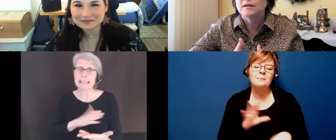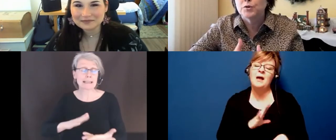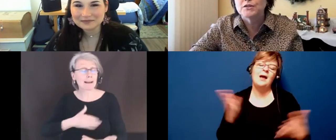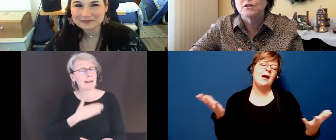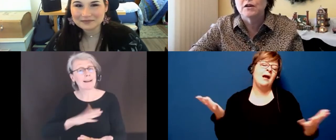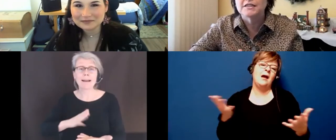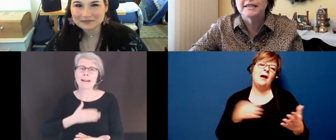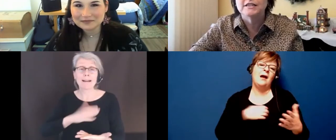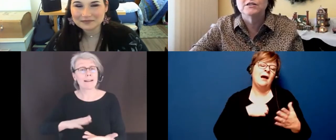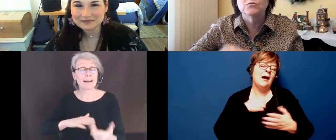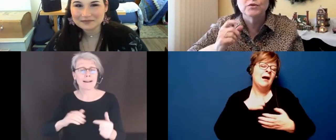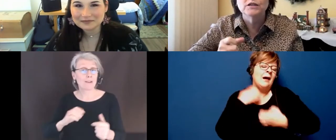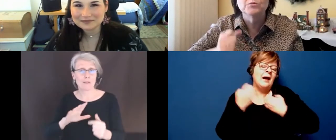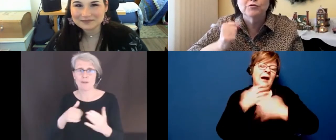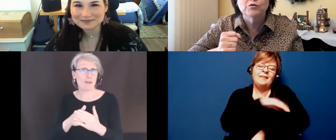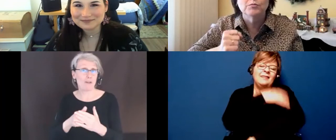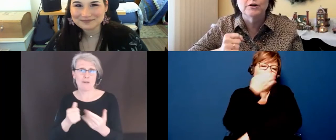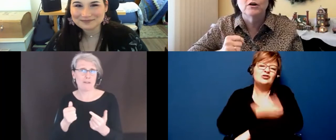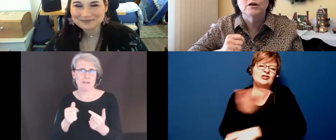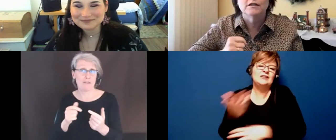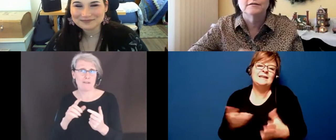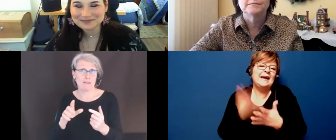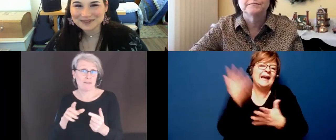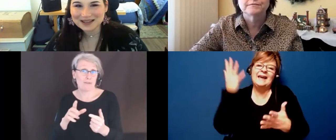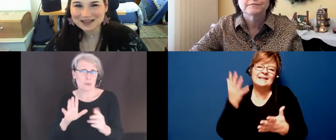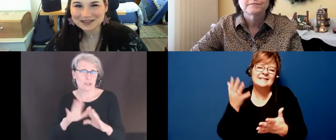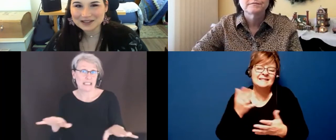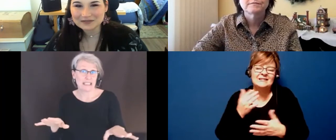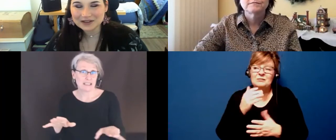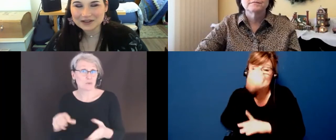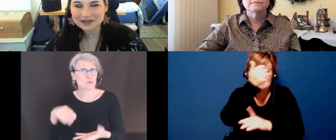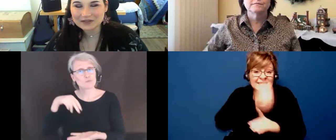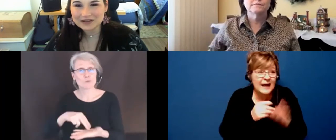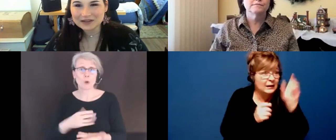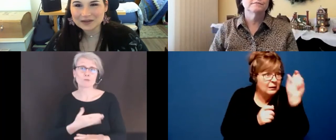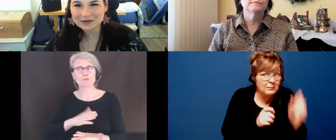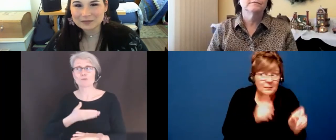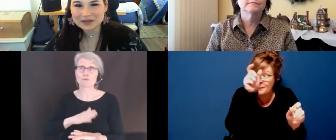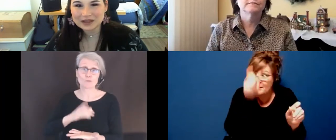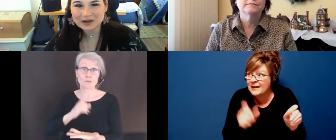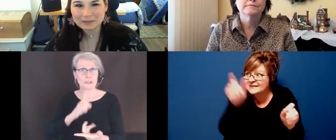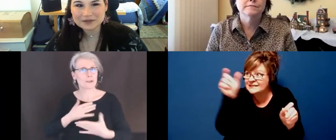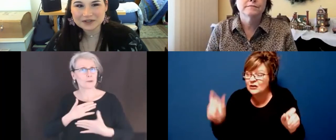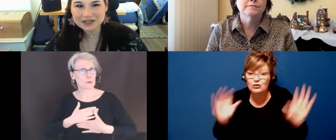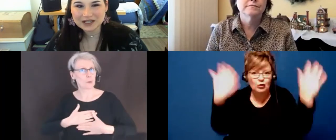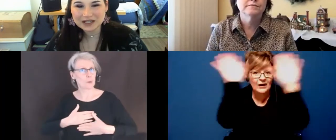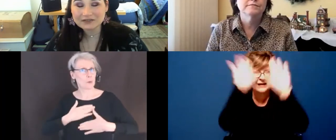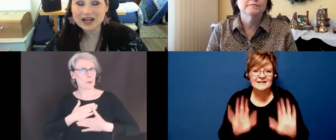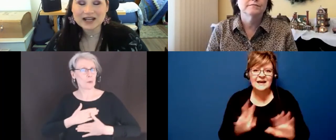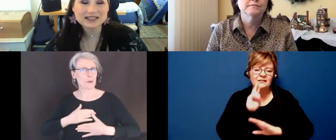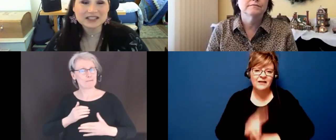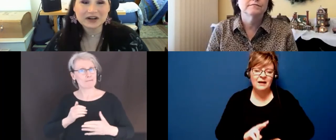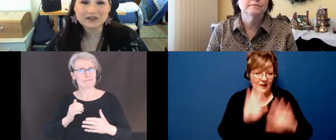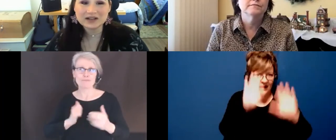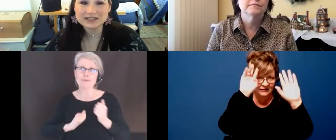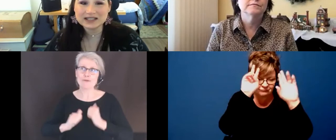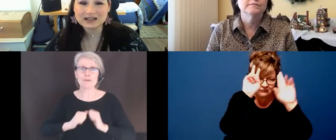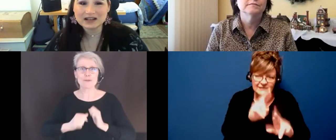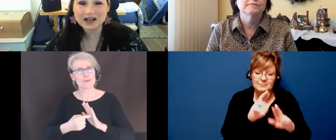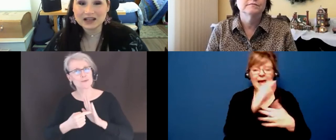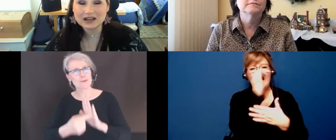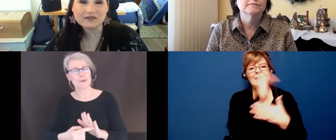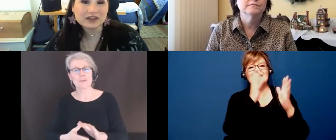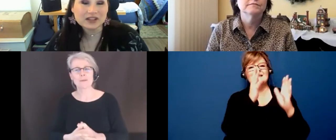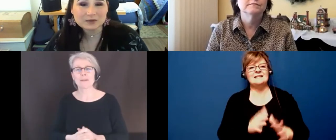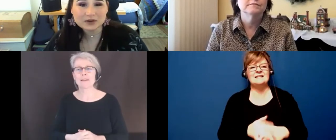last person on the stage is a real performer at heart. Yeah, giving them the opportunity. As a singer, I've got to say